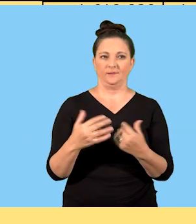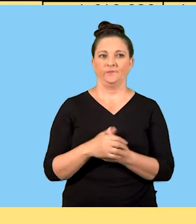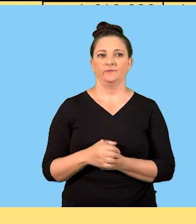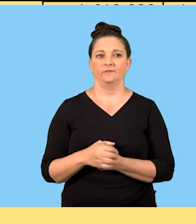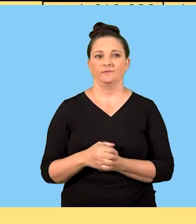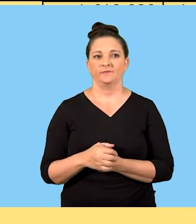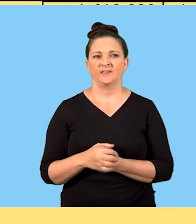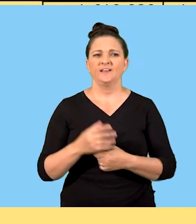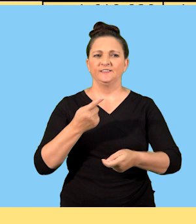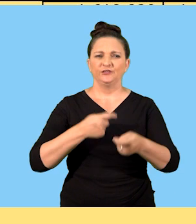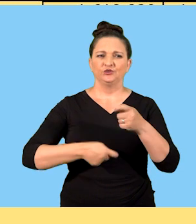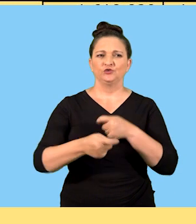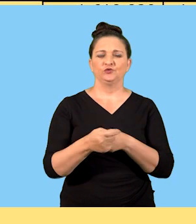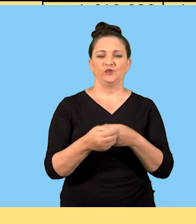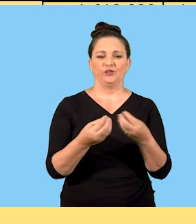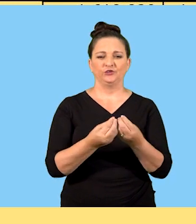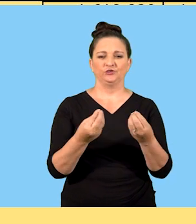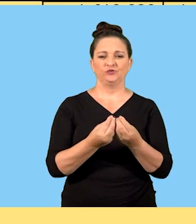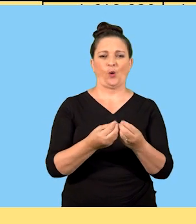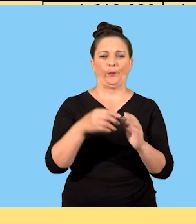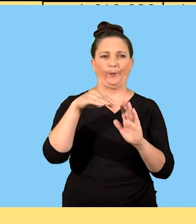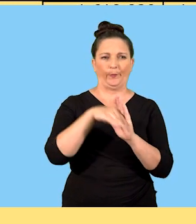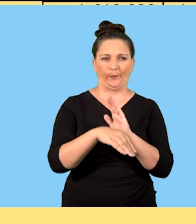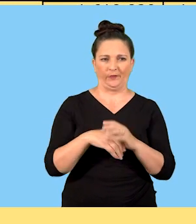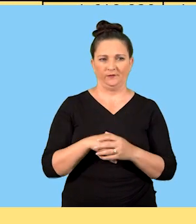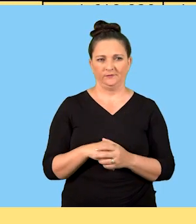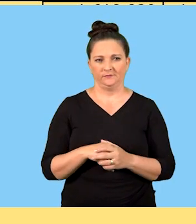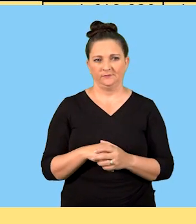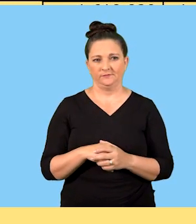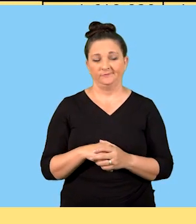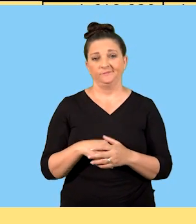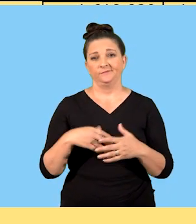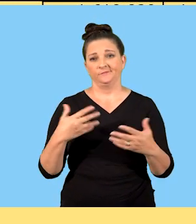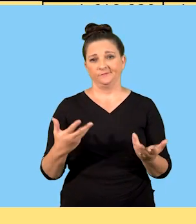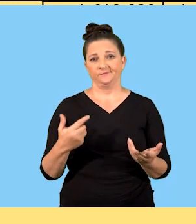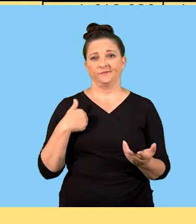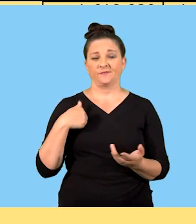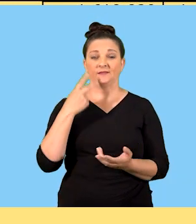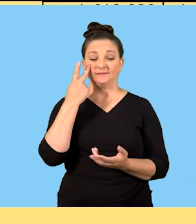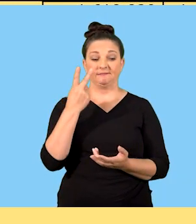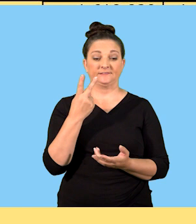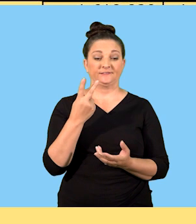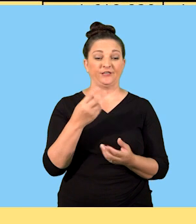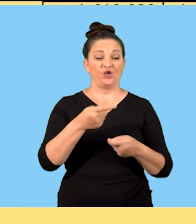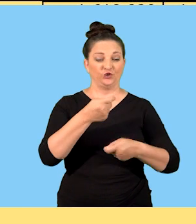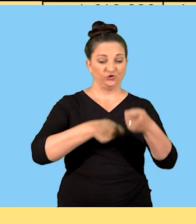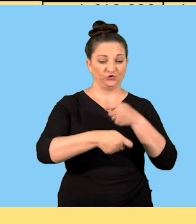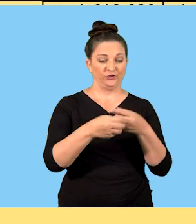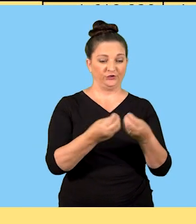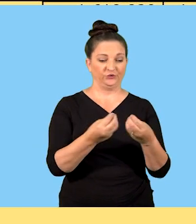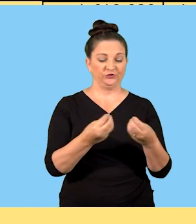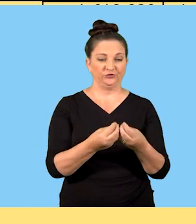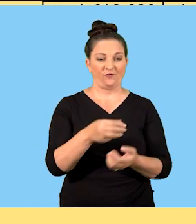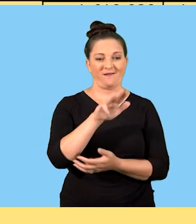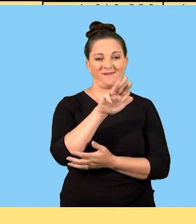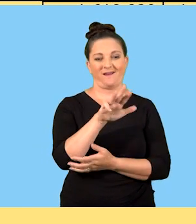The next one is trading stock deficit. Trading stock deficit. So I will take my trading stock